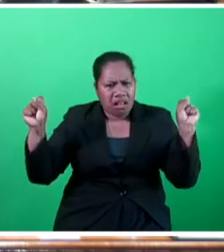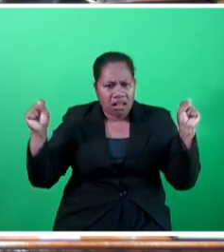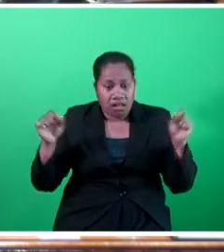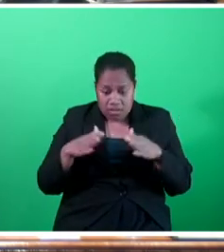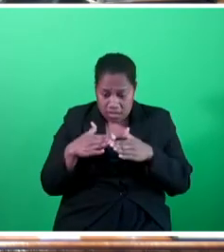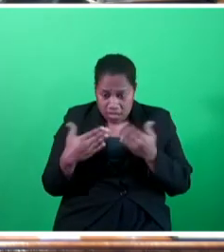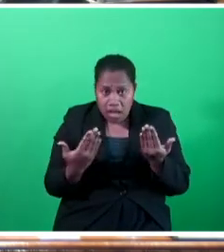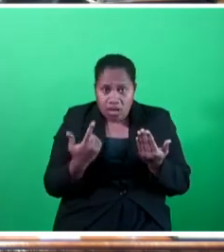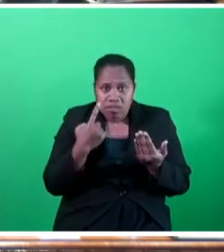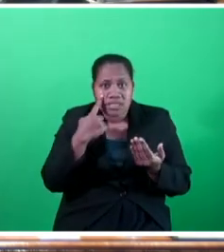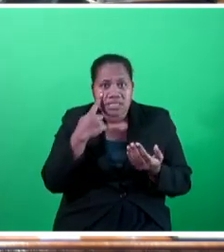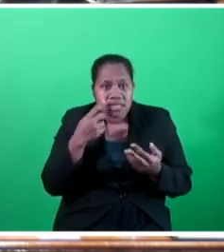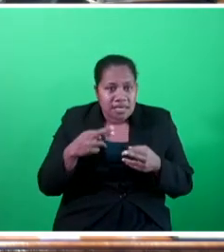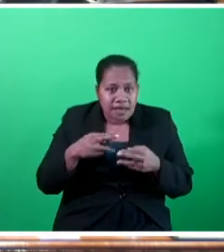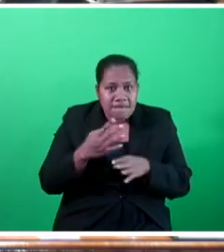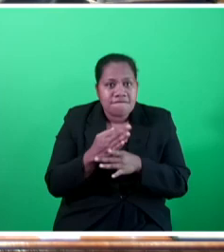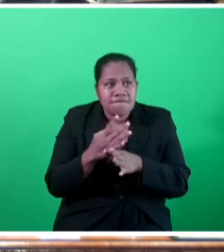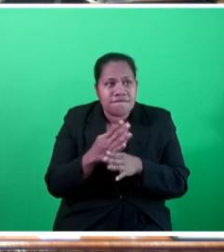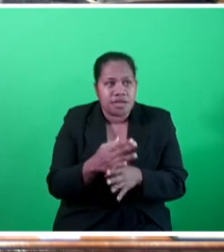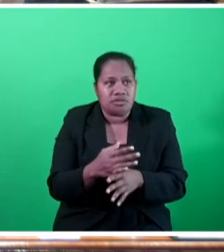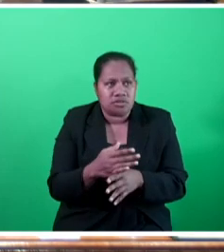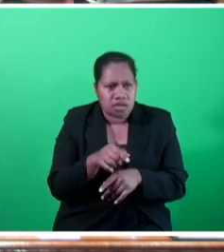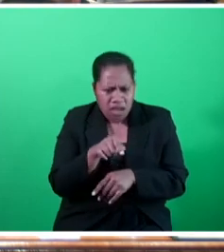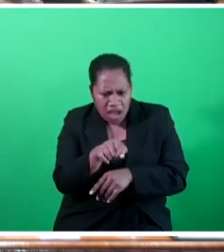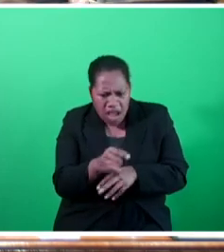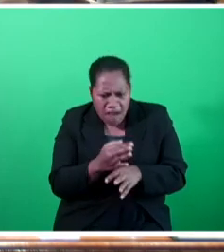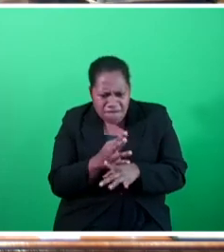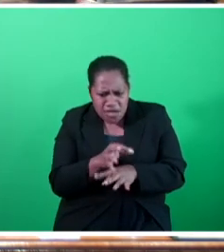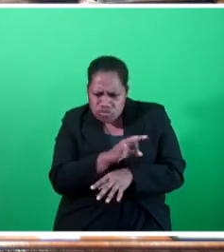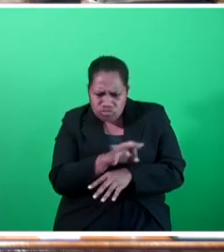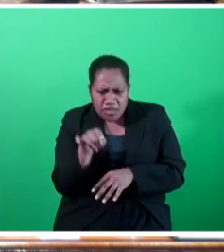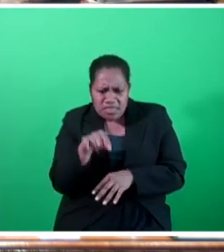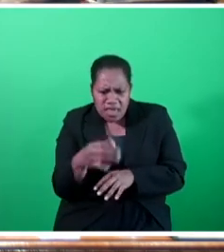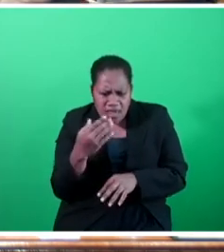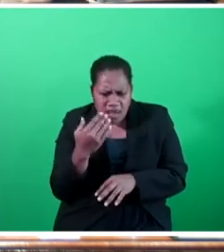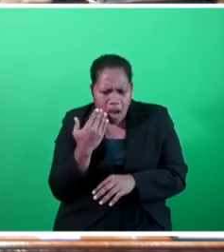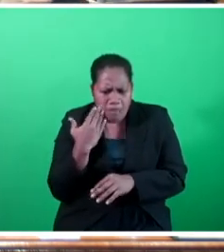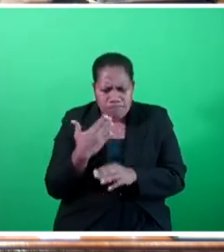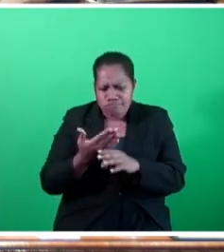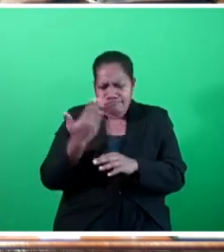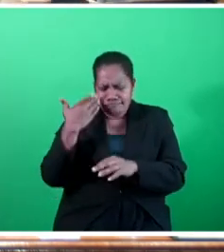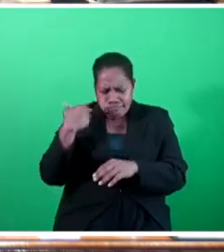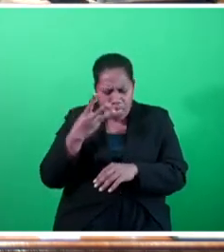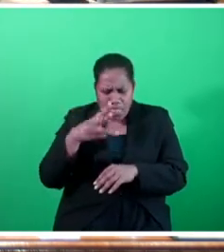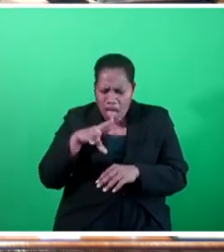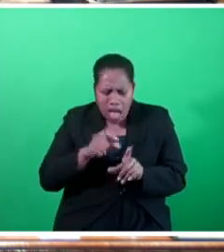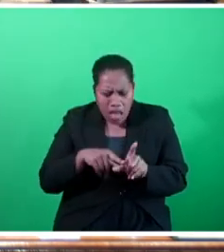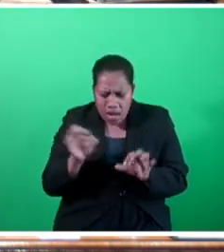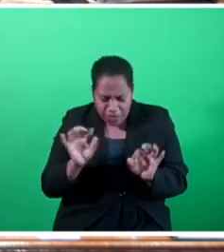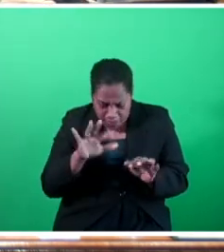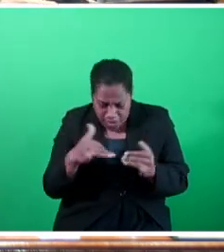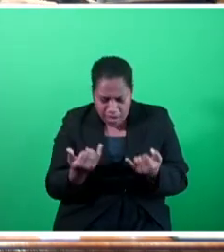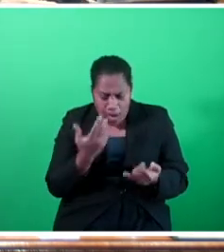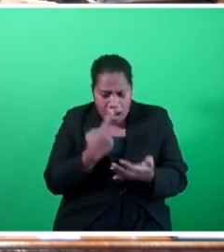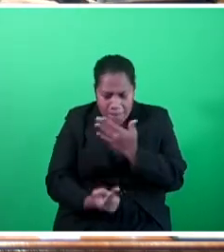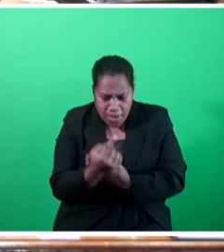river. They have not seen that fish for a long time. In fact, a lot of people are now commenting